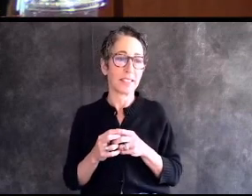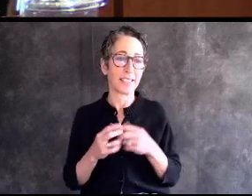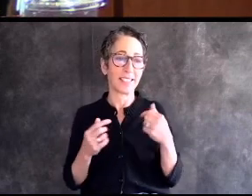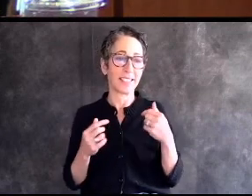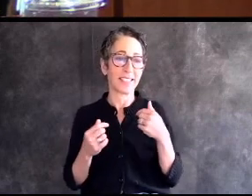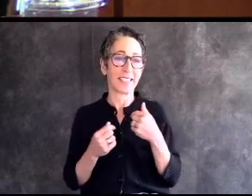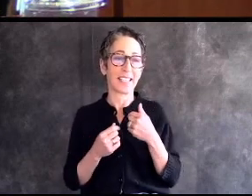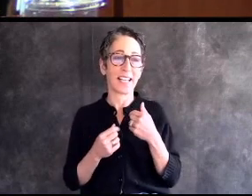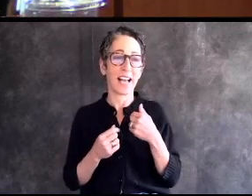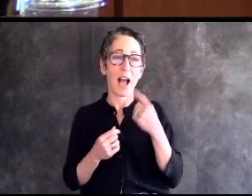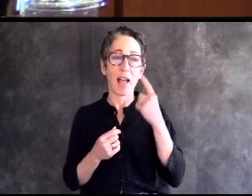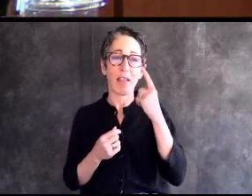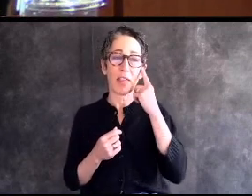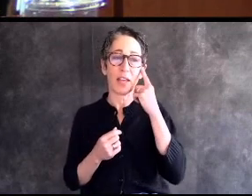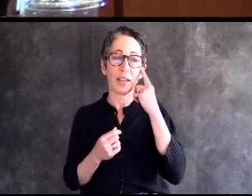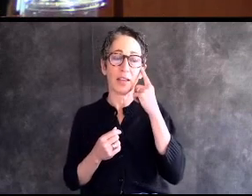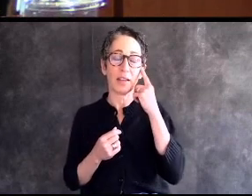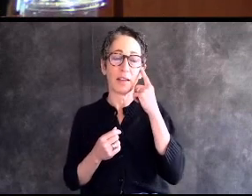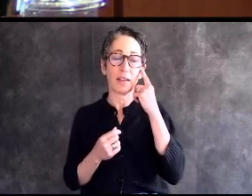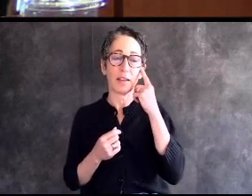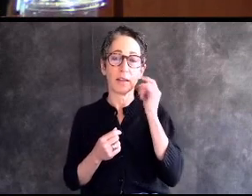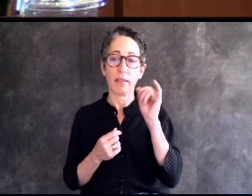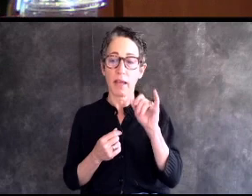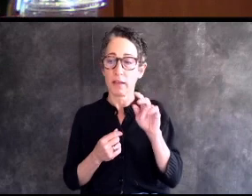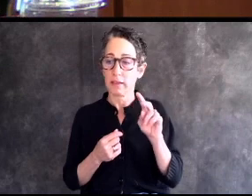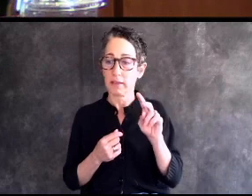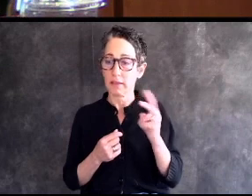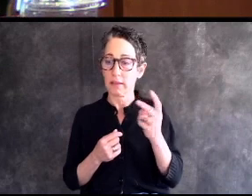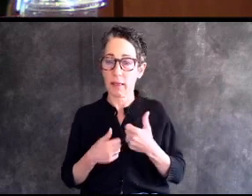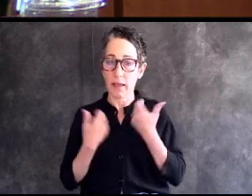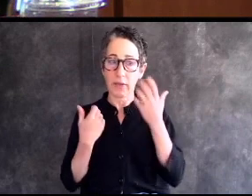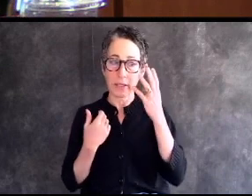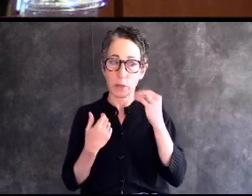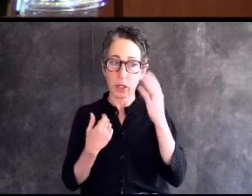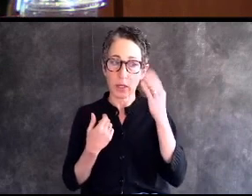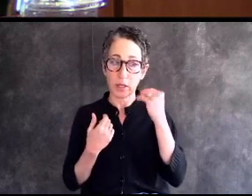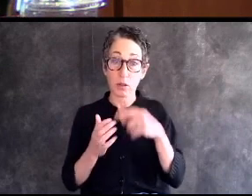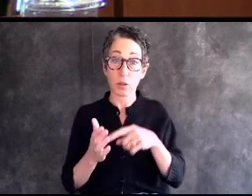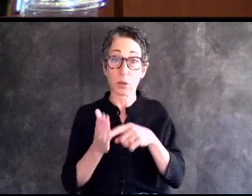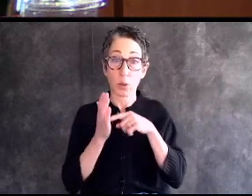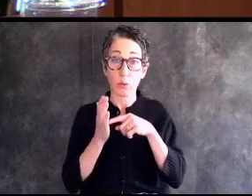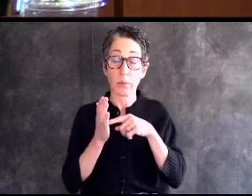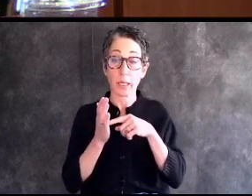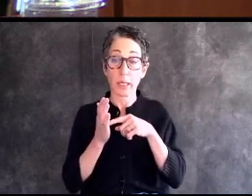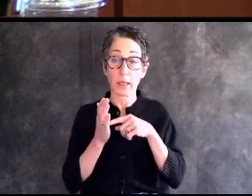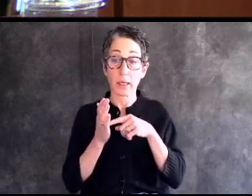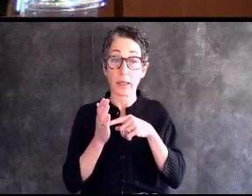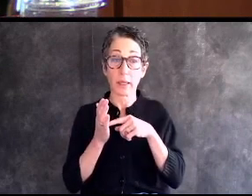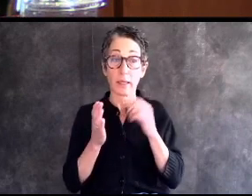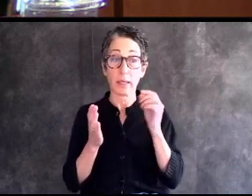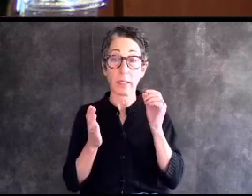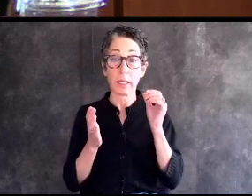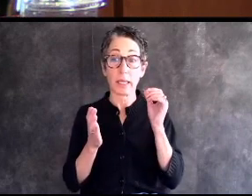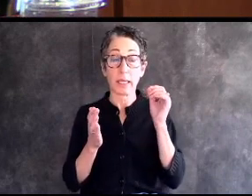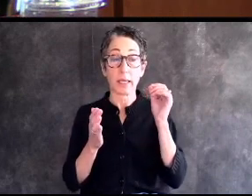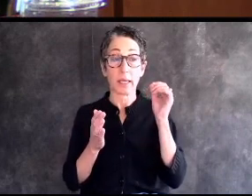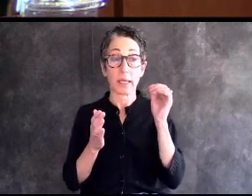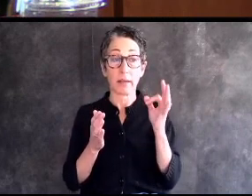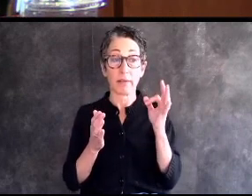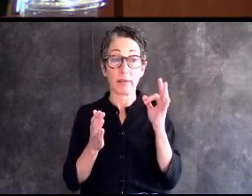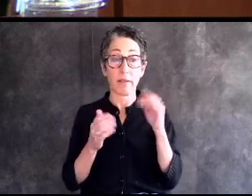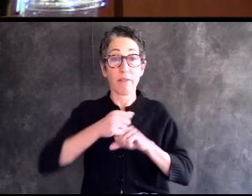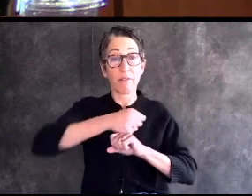I think the Second Life experience showed me that as long as the fundamental protocol is